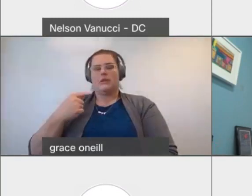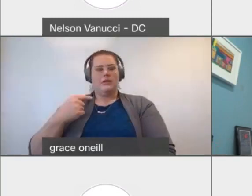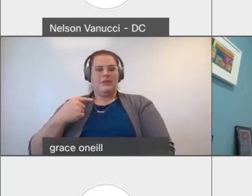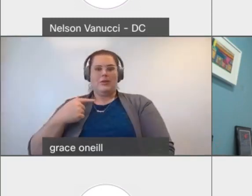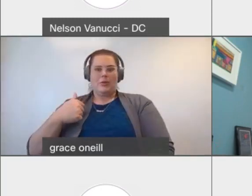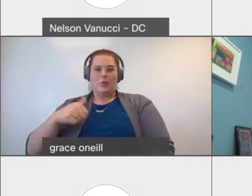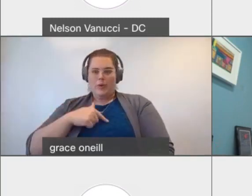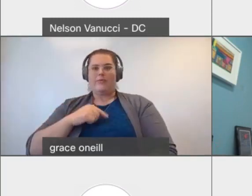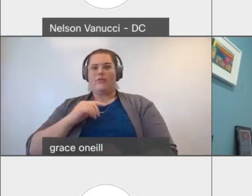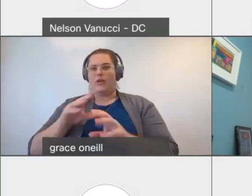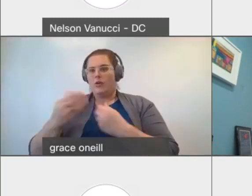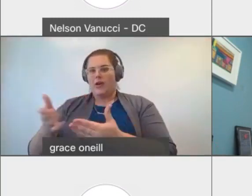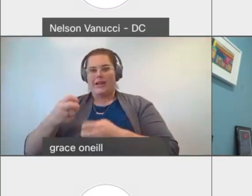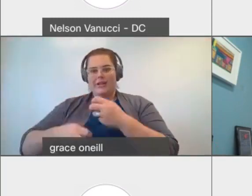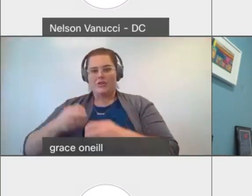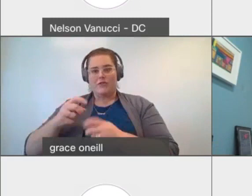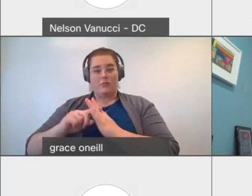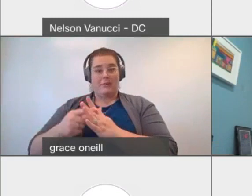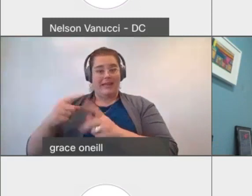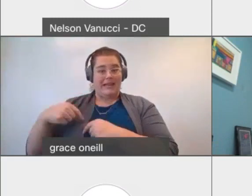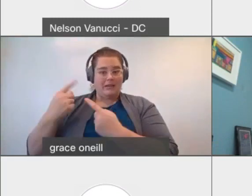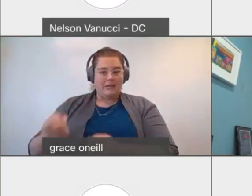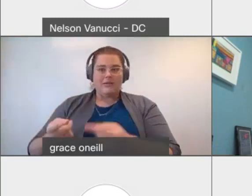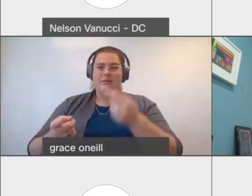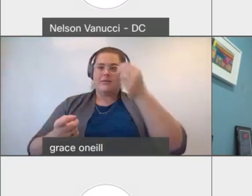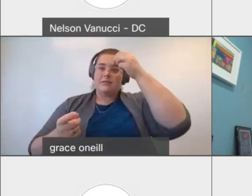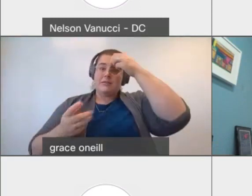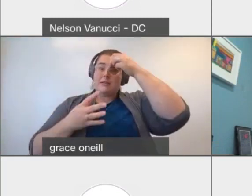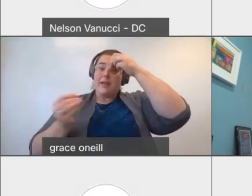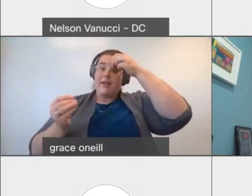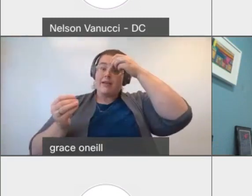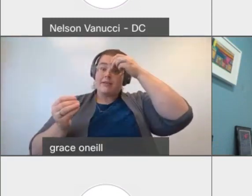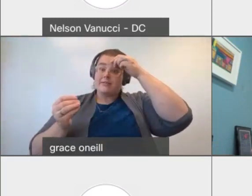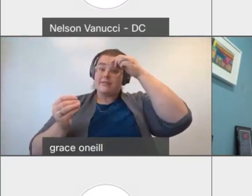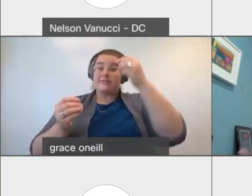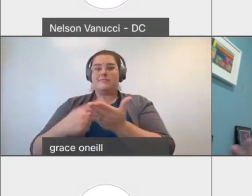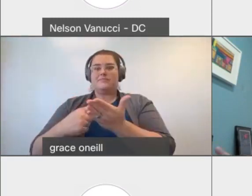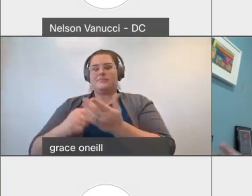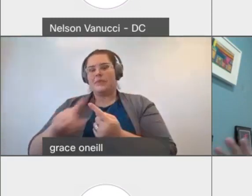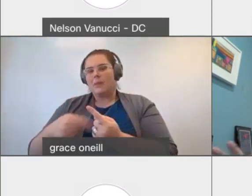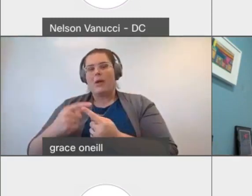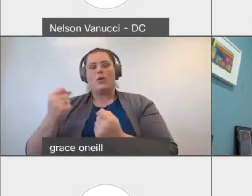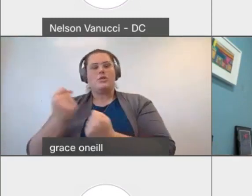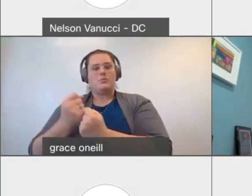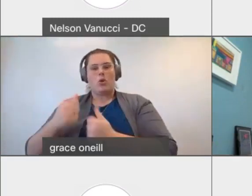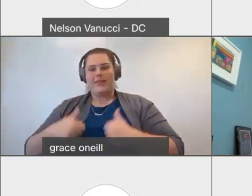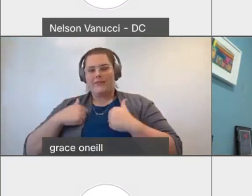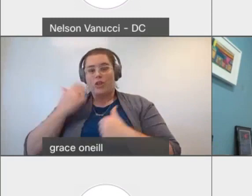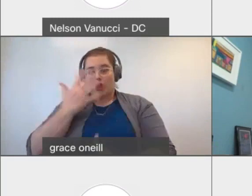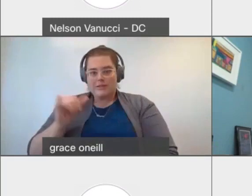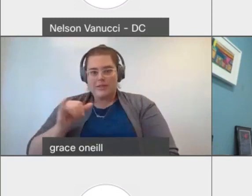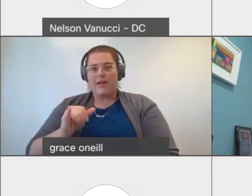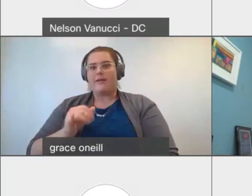from the beginning, sort of a lot of education around what supported living looks like, because those are not DC health licensed